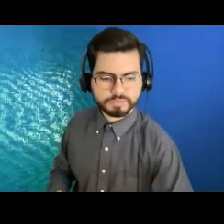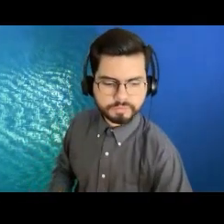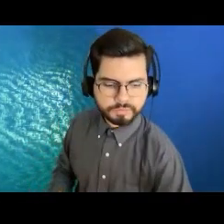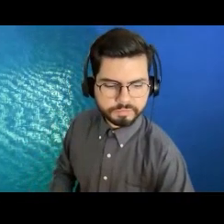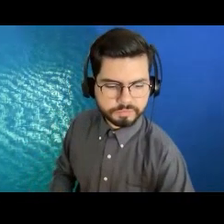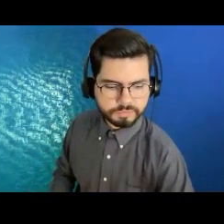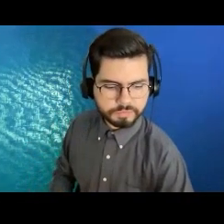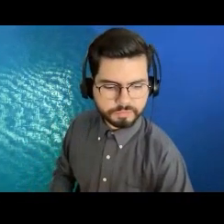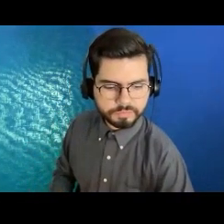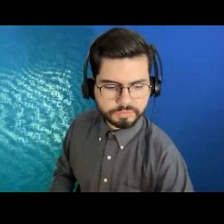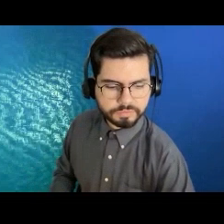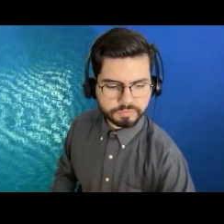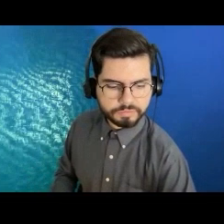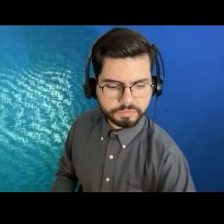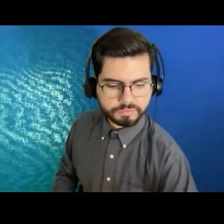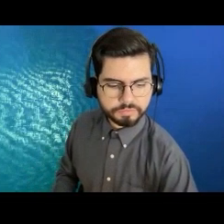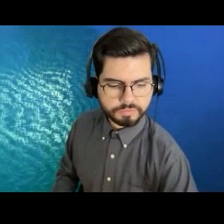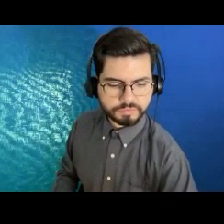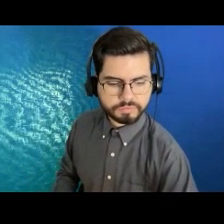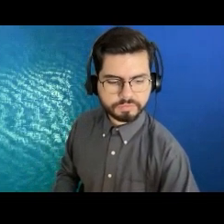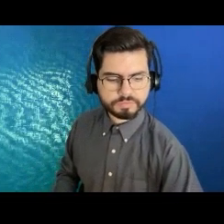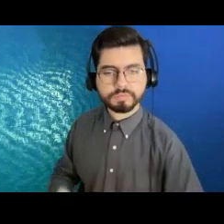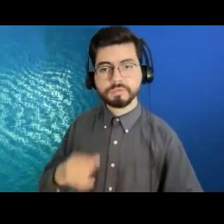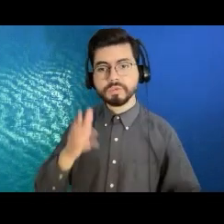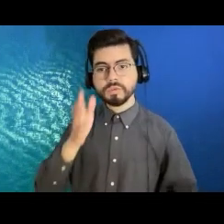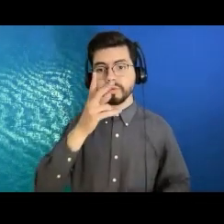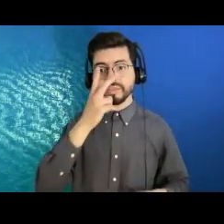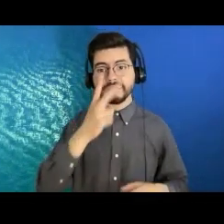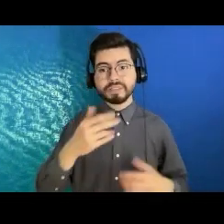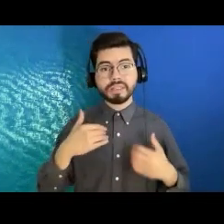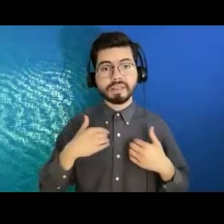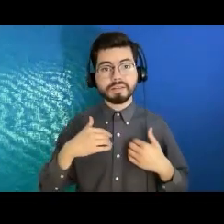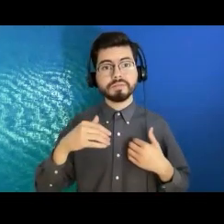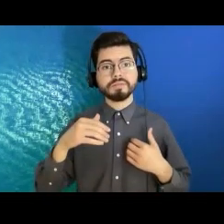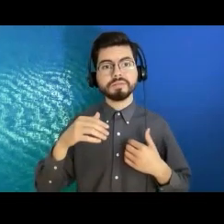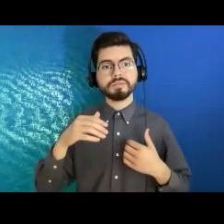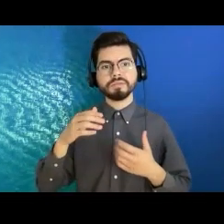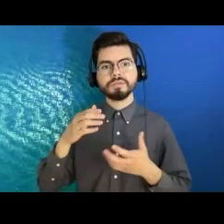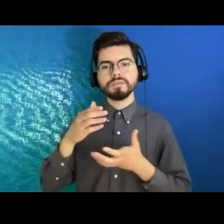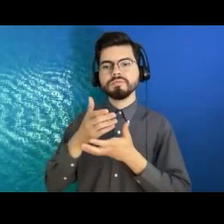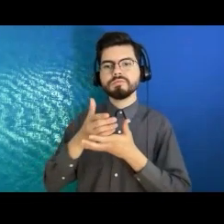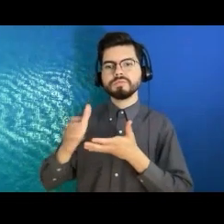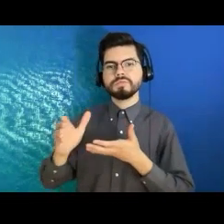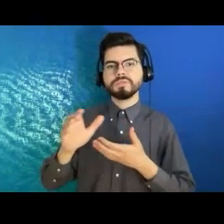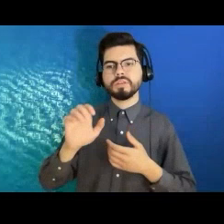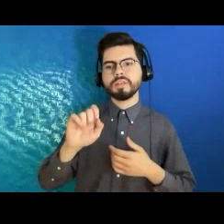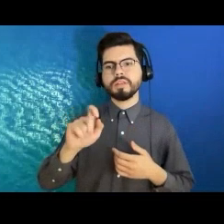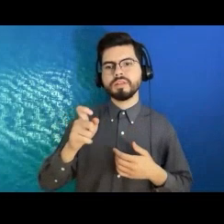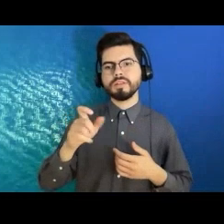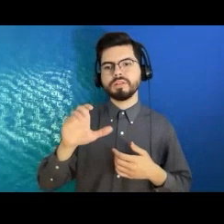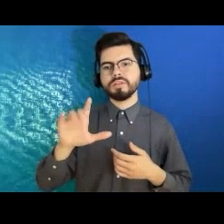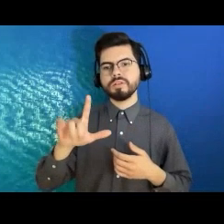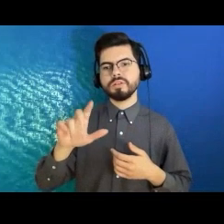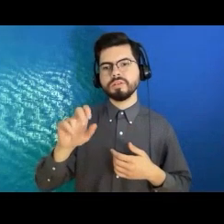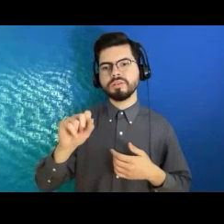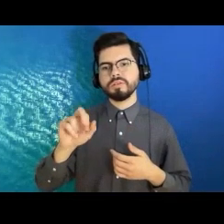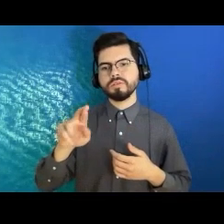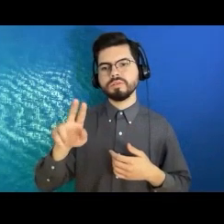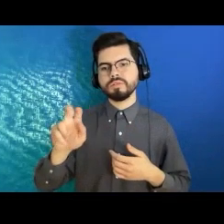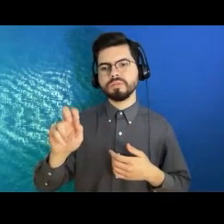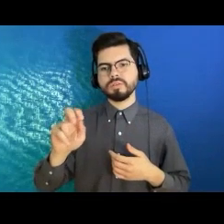them. They come in groups of like 12. And we incrementally move these exclosures through the year in a